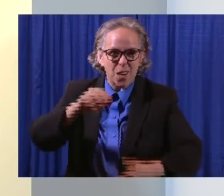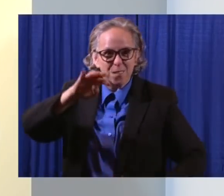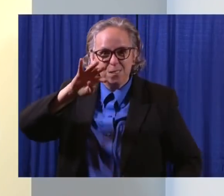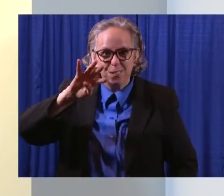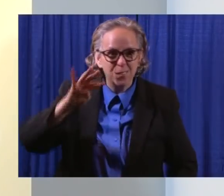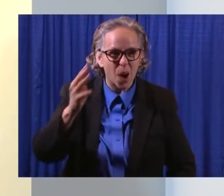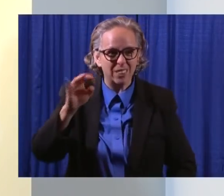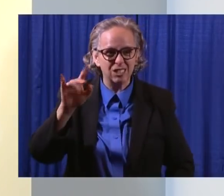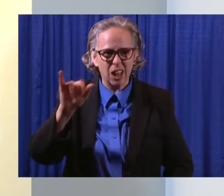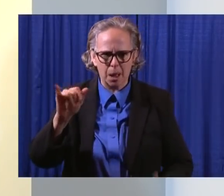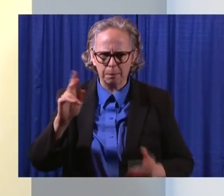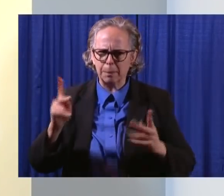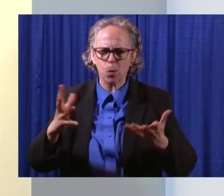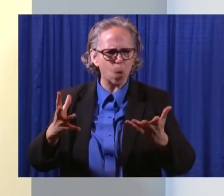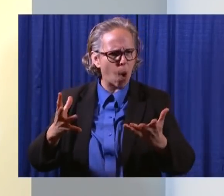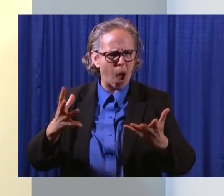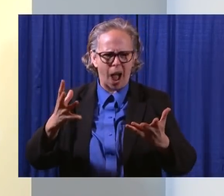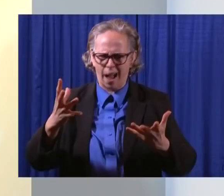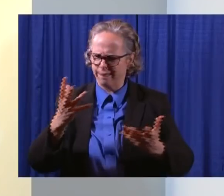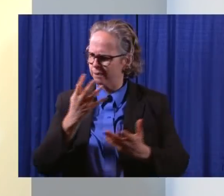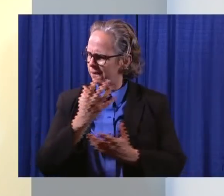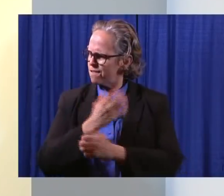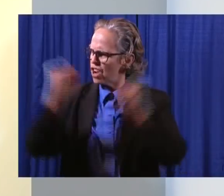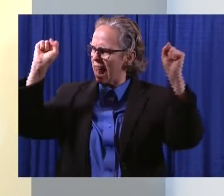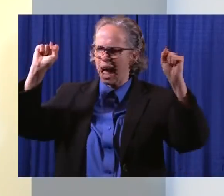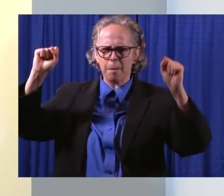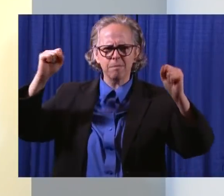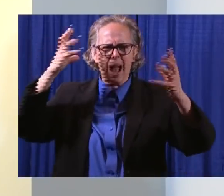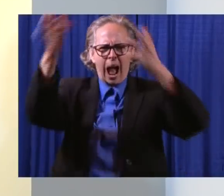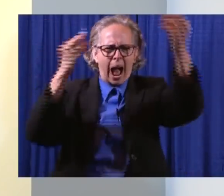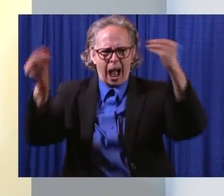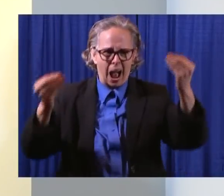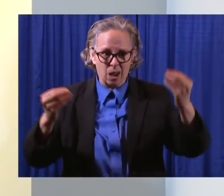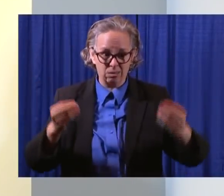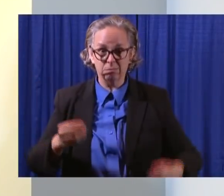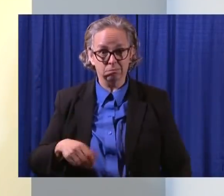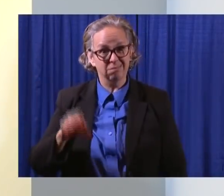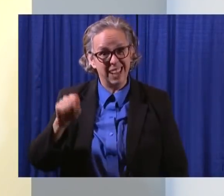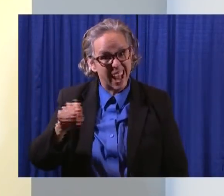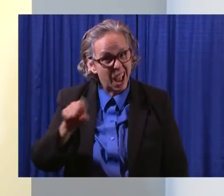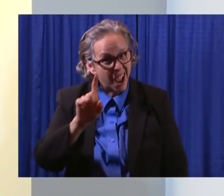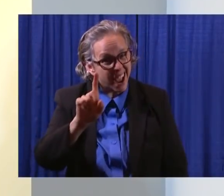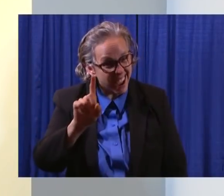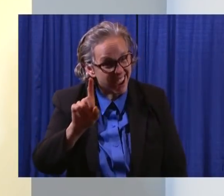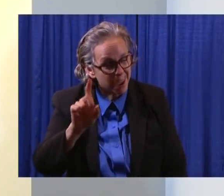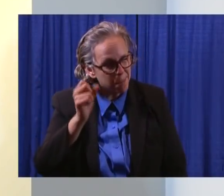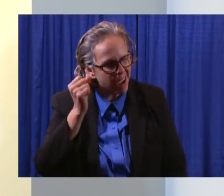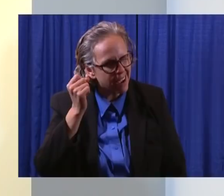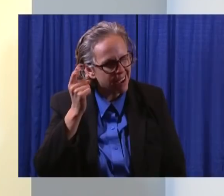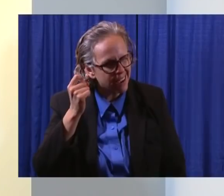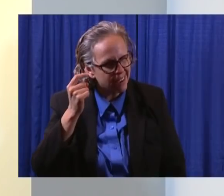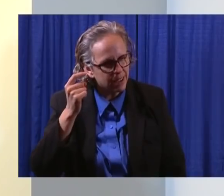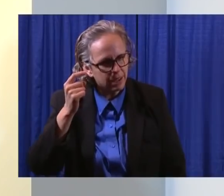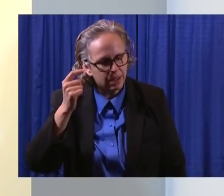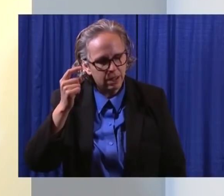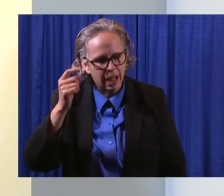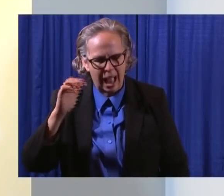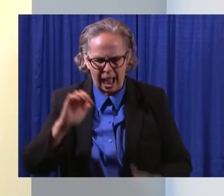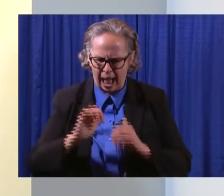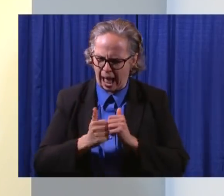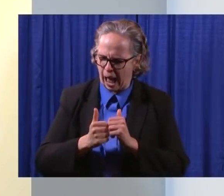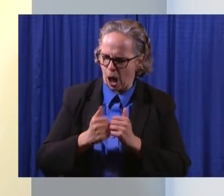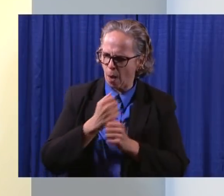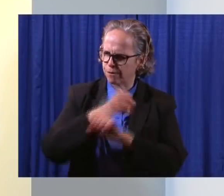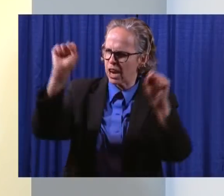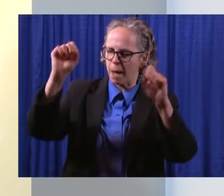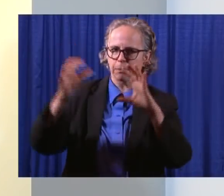want to exercise their freedoms, and we want them to do so with mutual respect. The First Amendment does give us the right